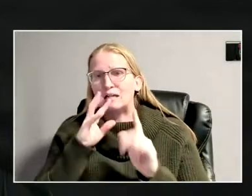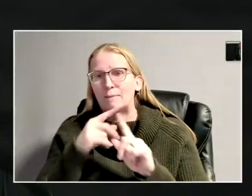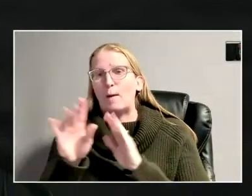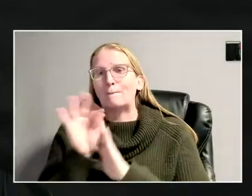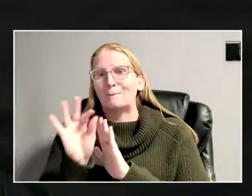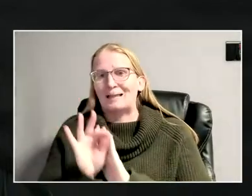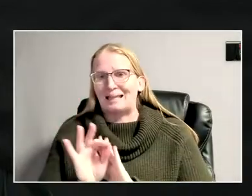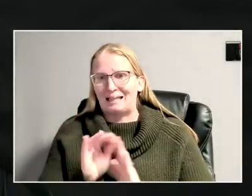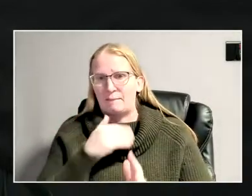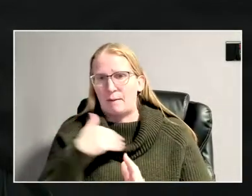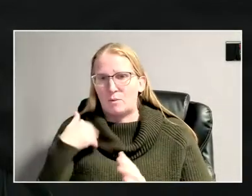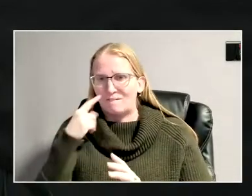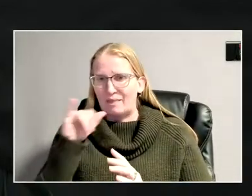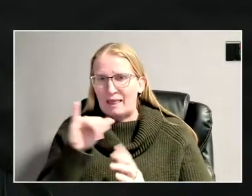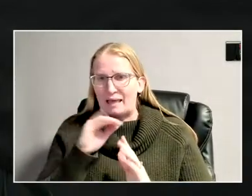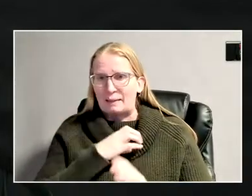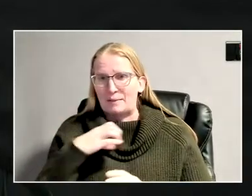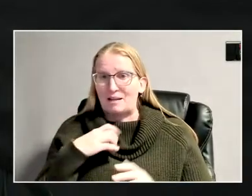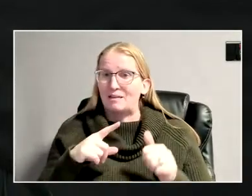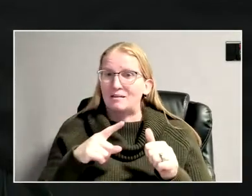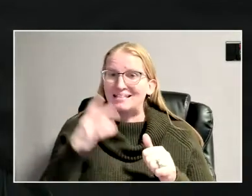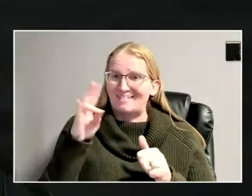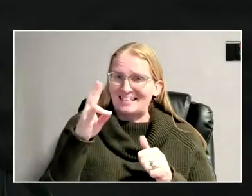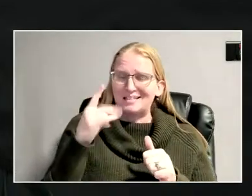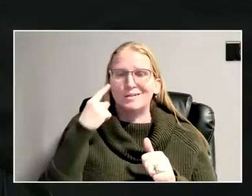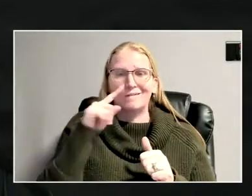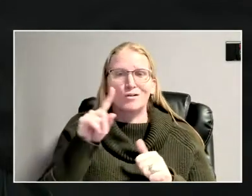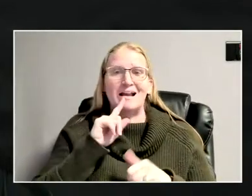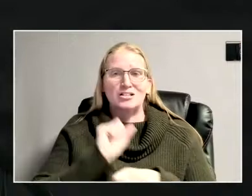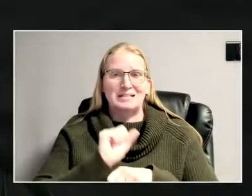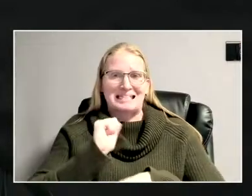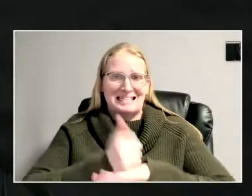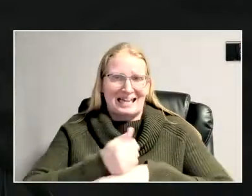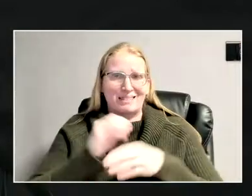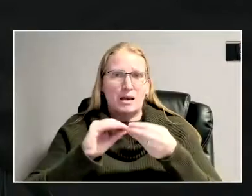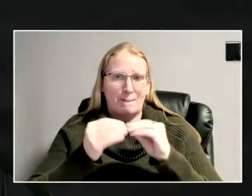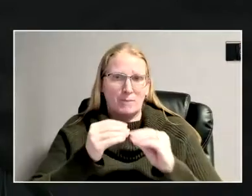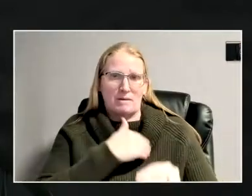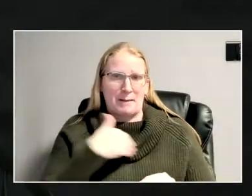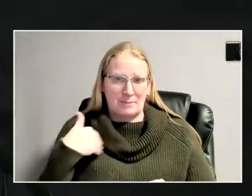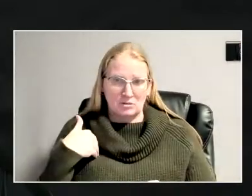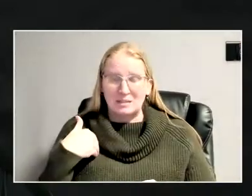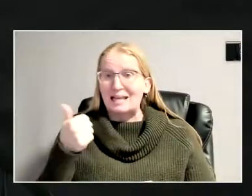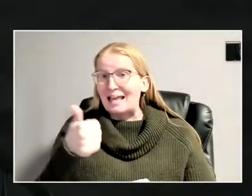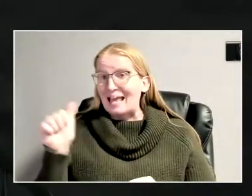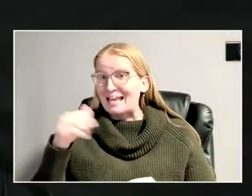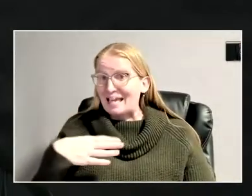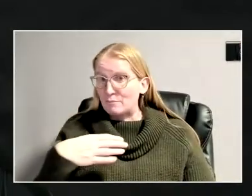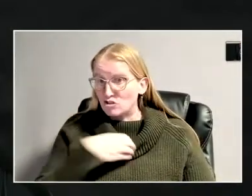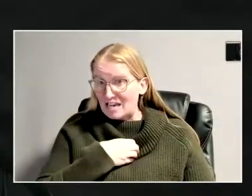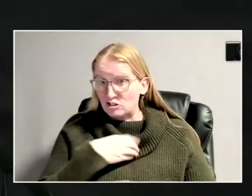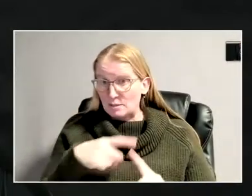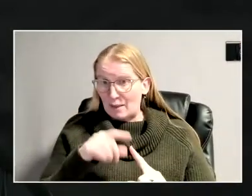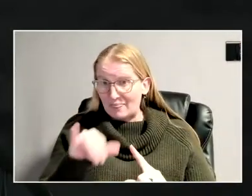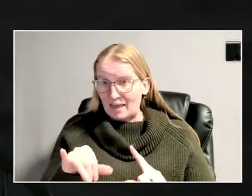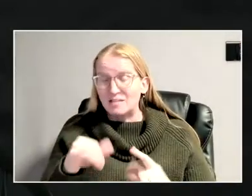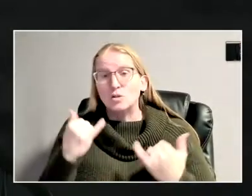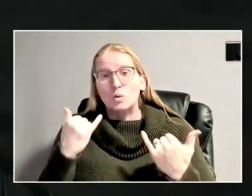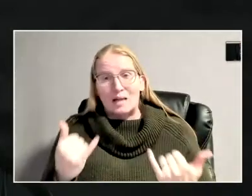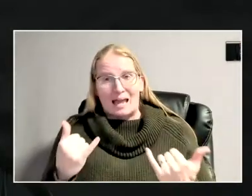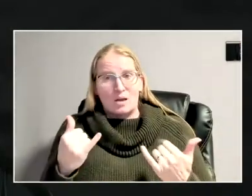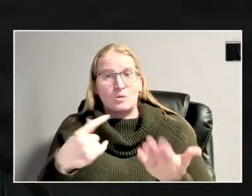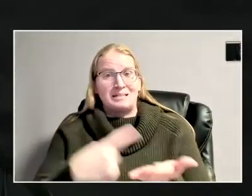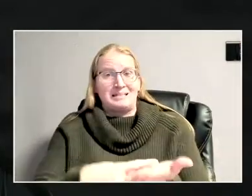members is there an objection very good is there any discussion about that now expanded